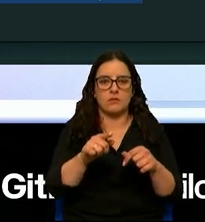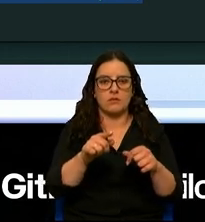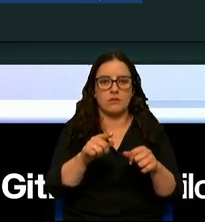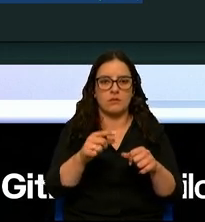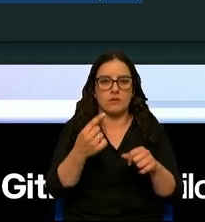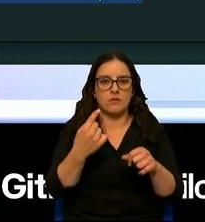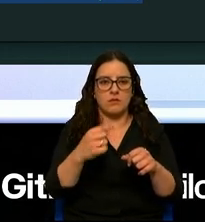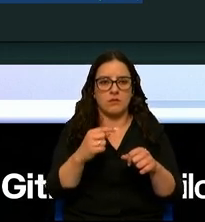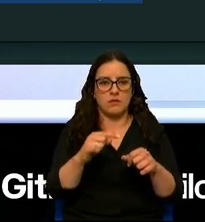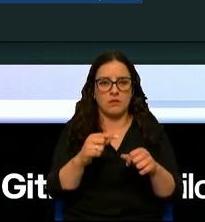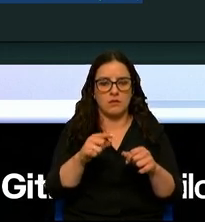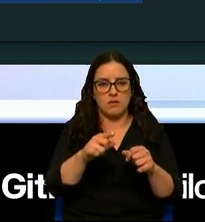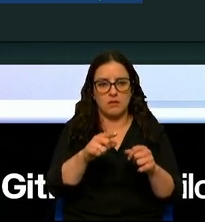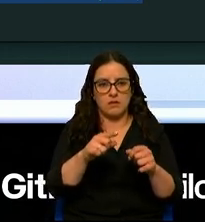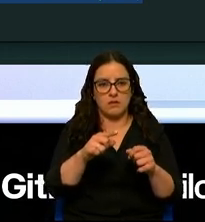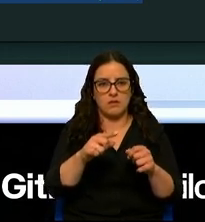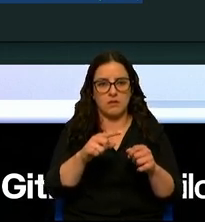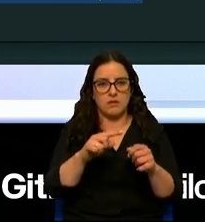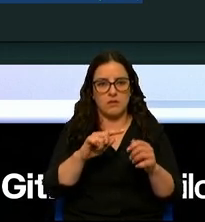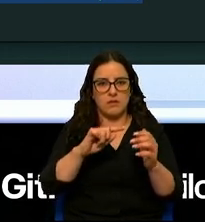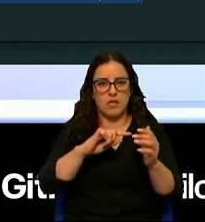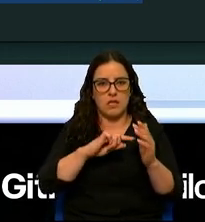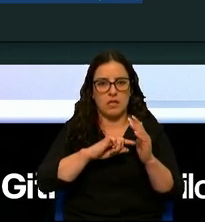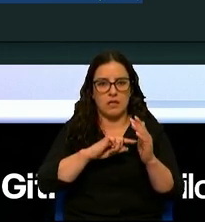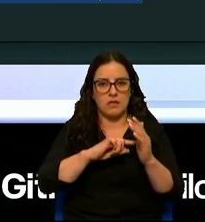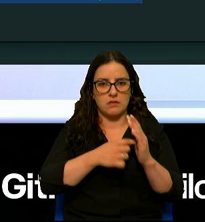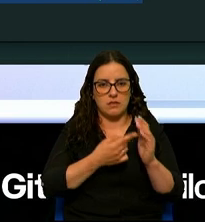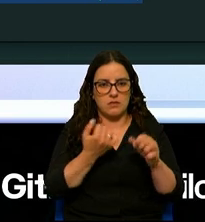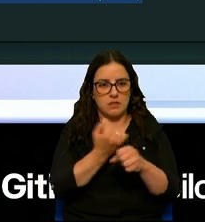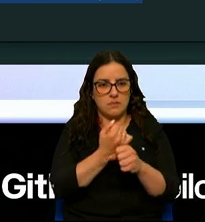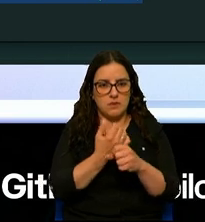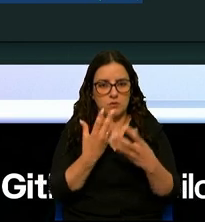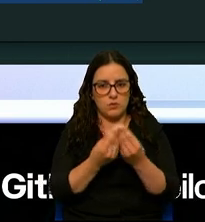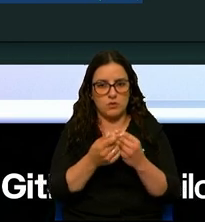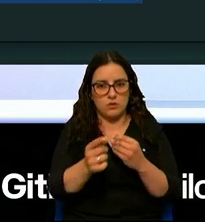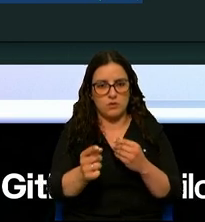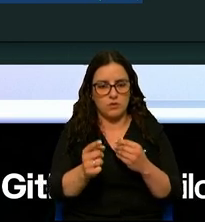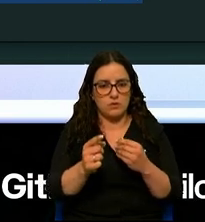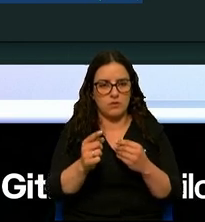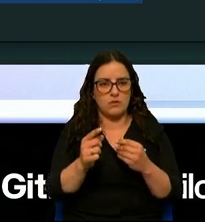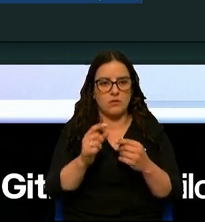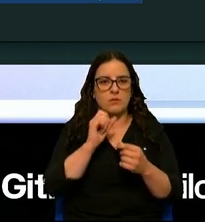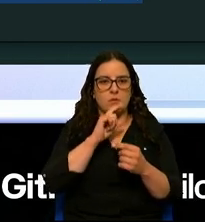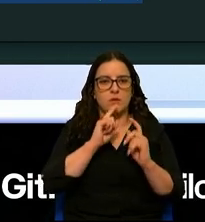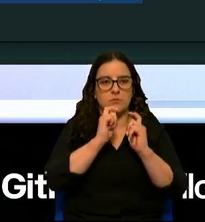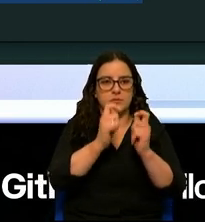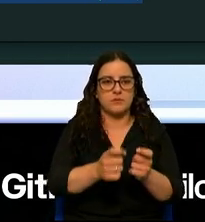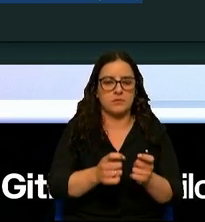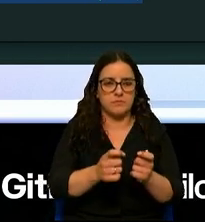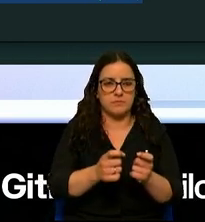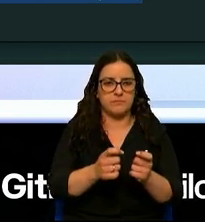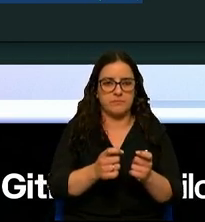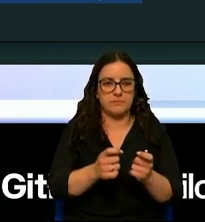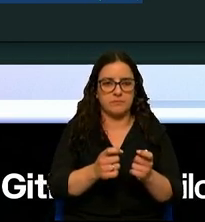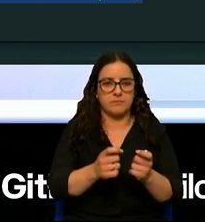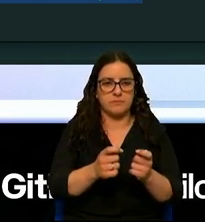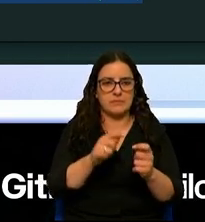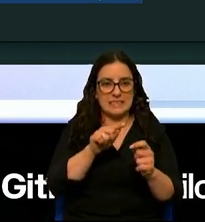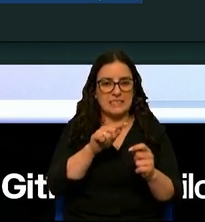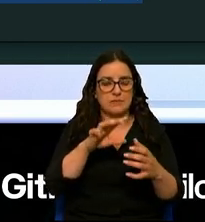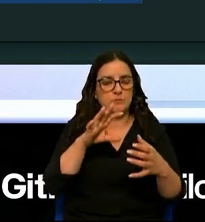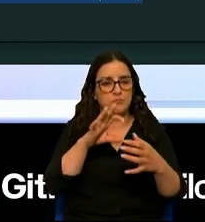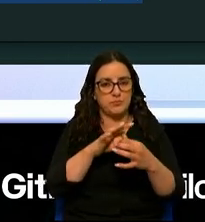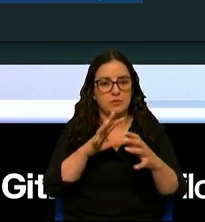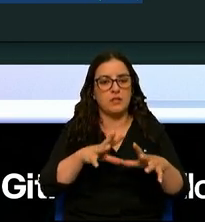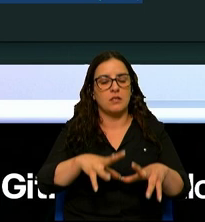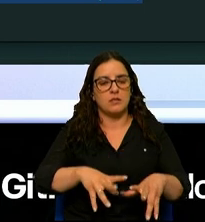copilot that is working with you on any task. Like in this case, that can apply to any function, but in this case, it was the developer function. And we see,